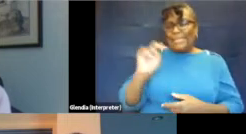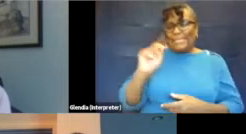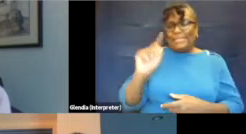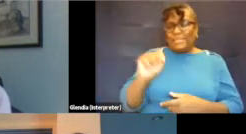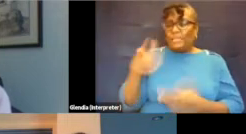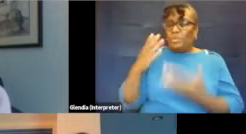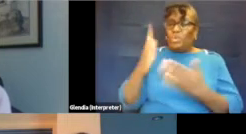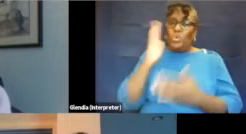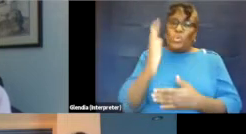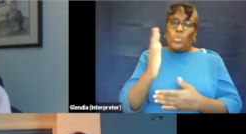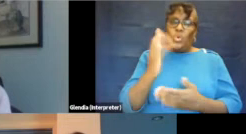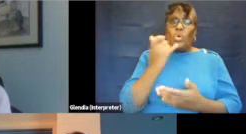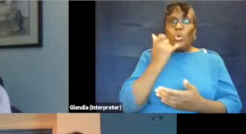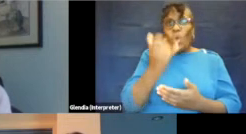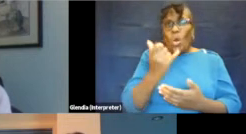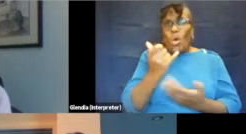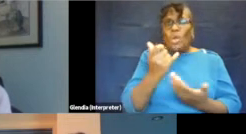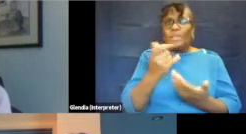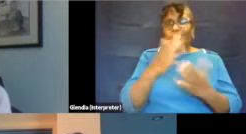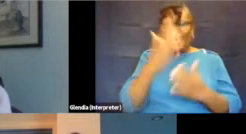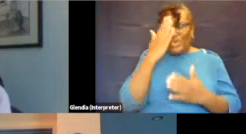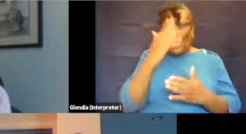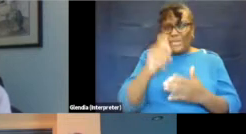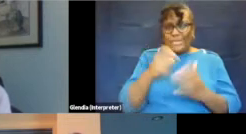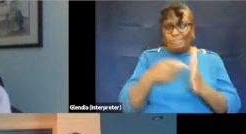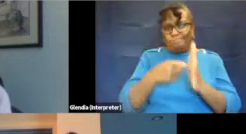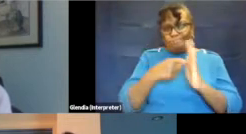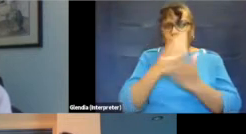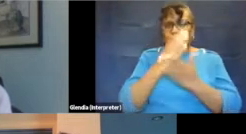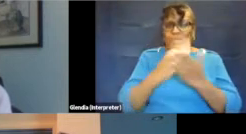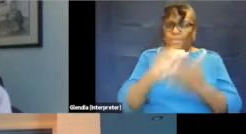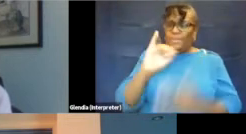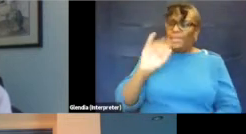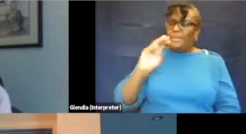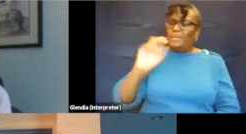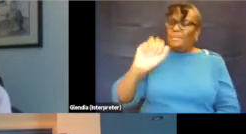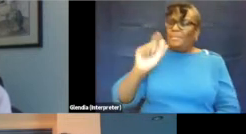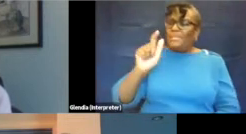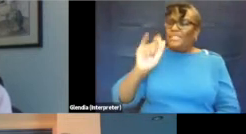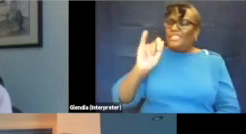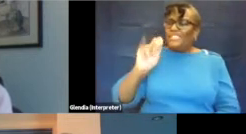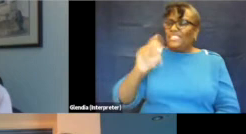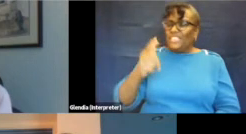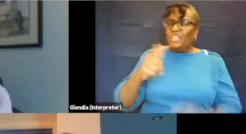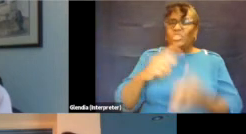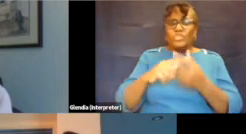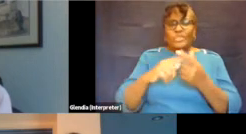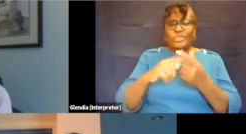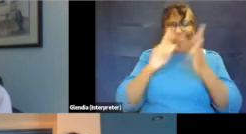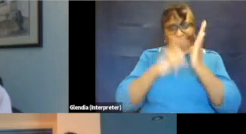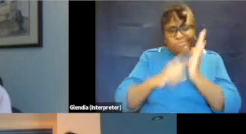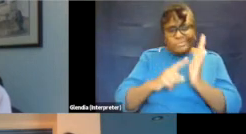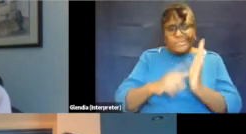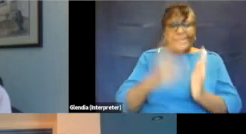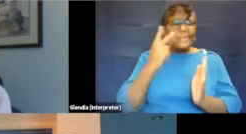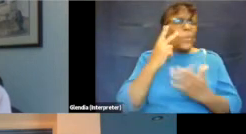recommend some form of imaging. And through that, that's just trying to find out maybe a possibility of the cause of the hearing loss. And if there is a